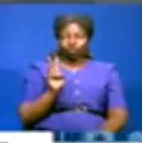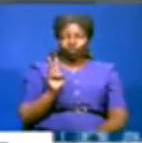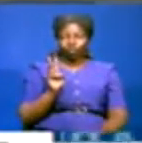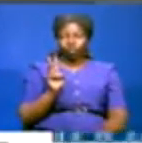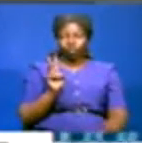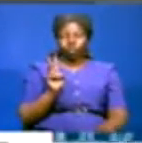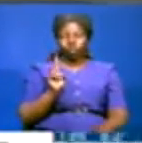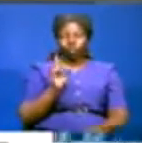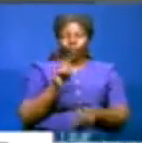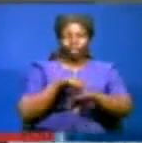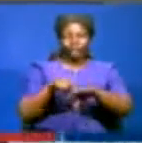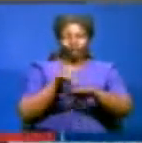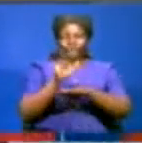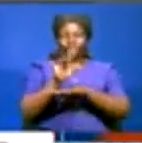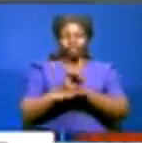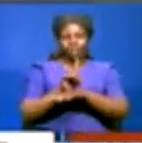of